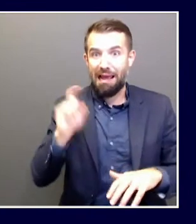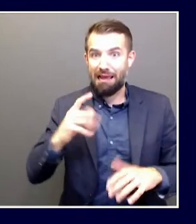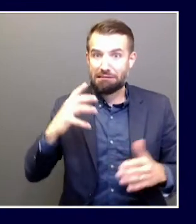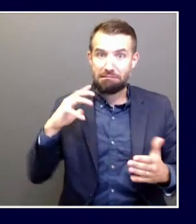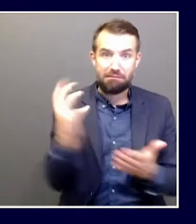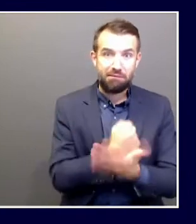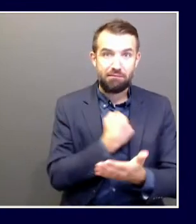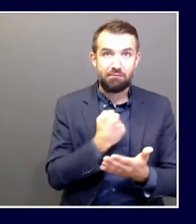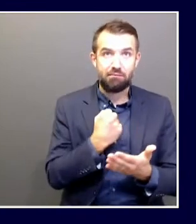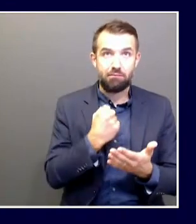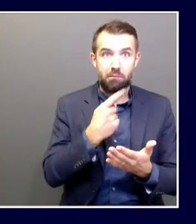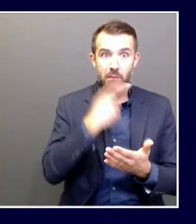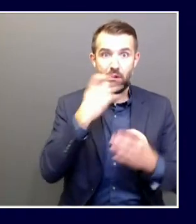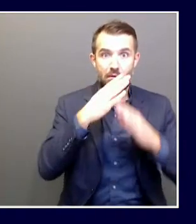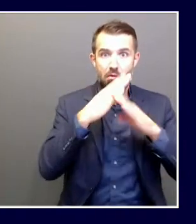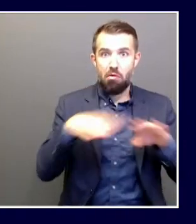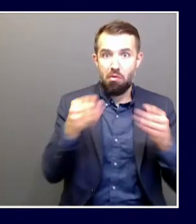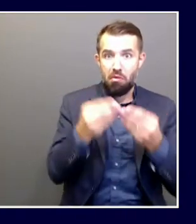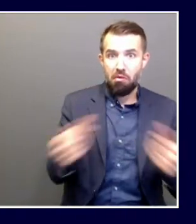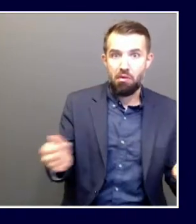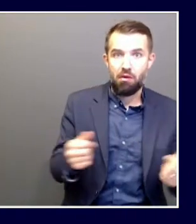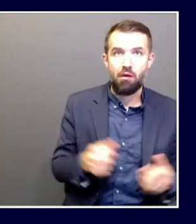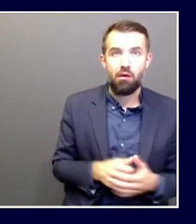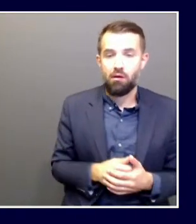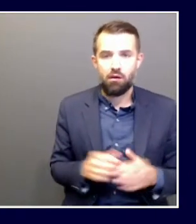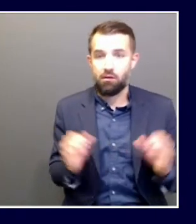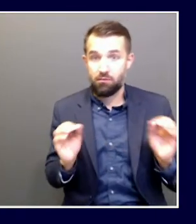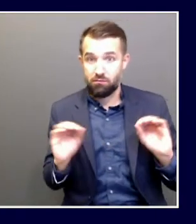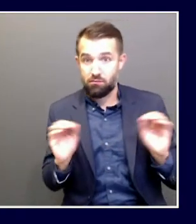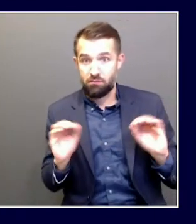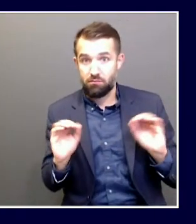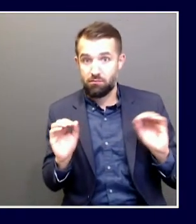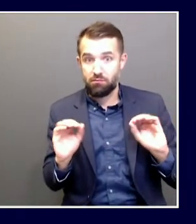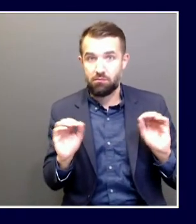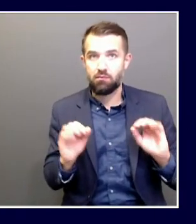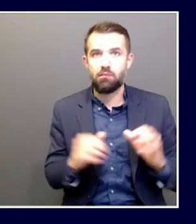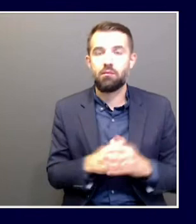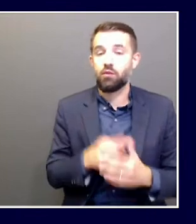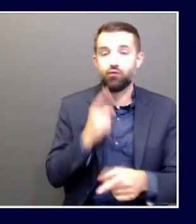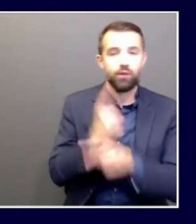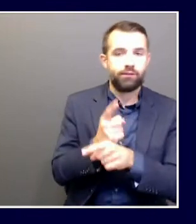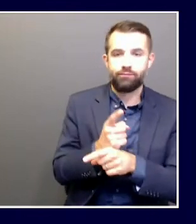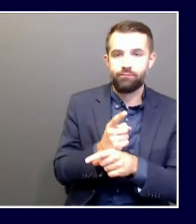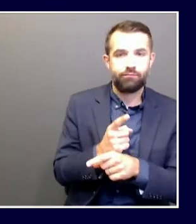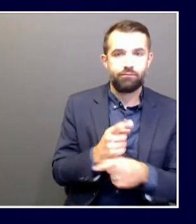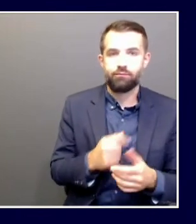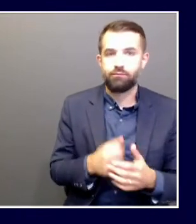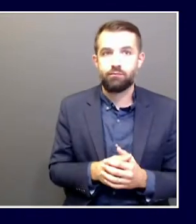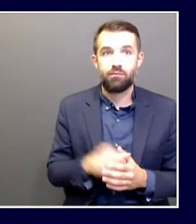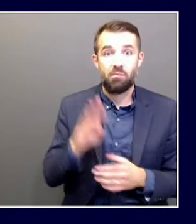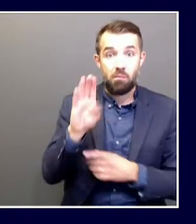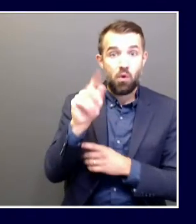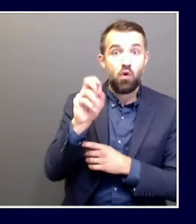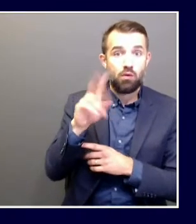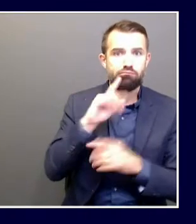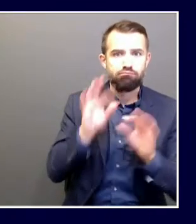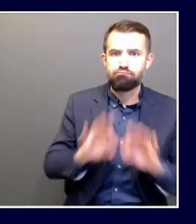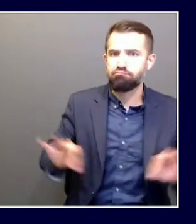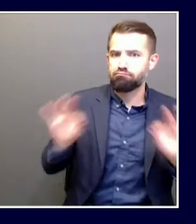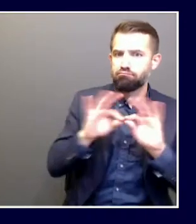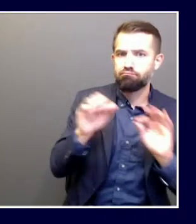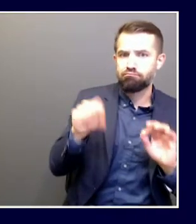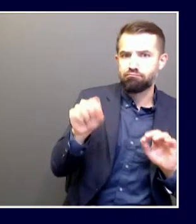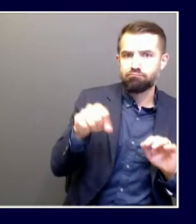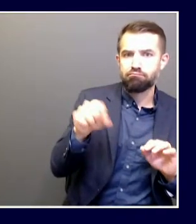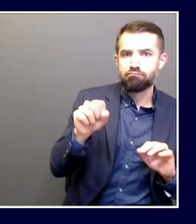all. Yes, Eric, and 100% correct. I reiterate, getting a booster is important. You should walk, not